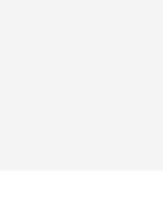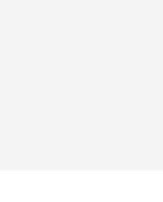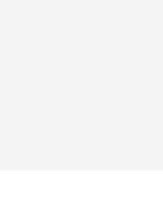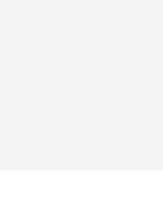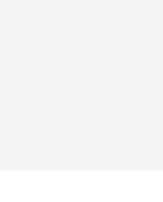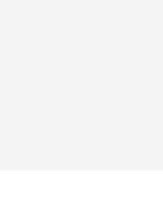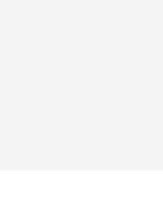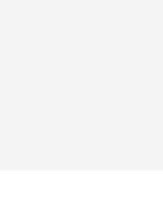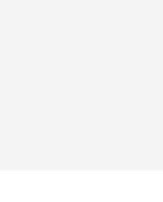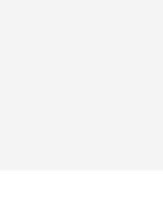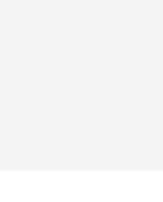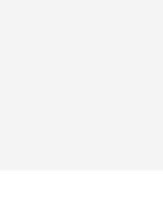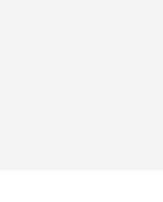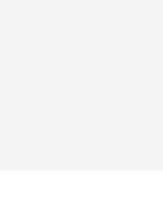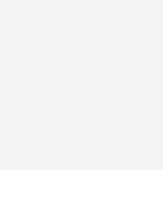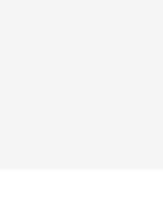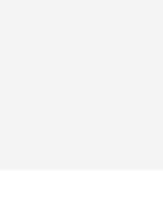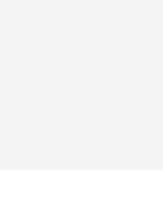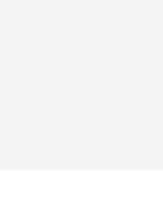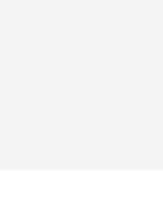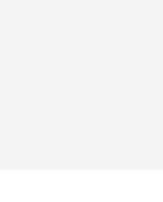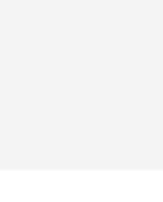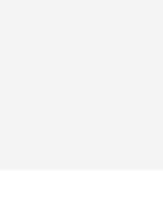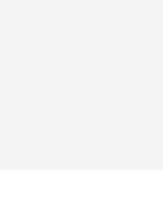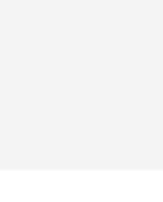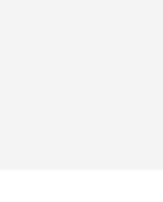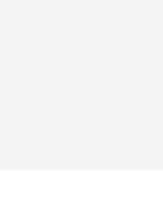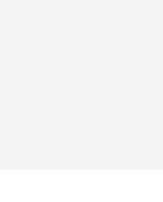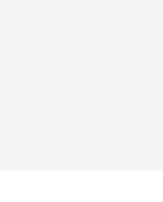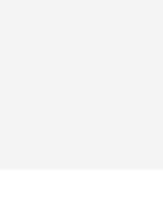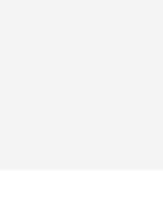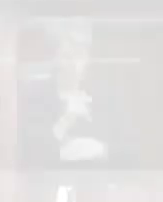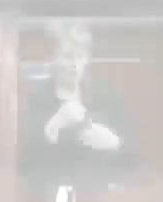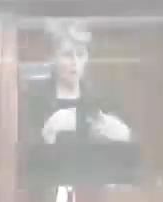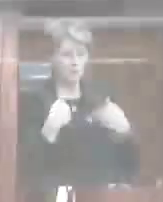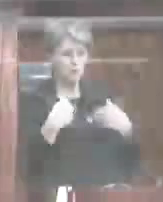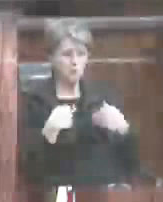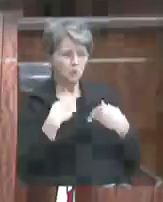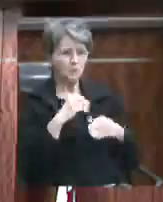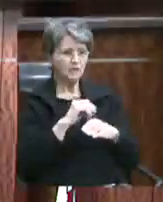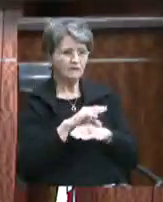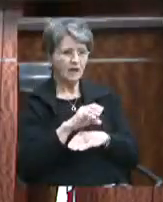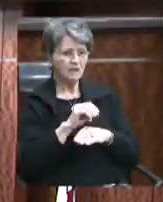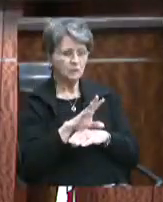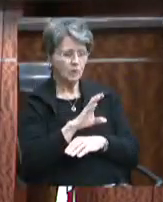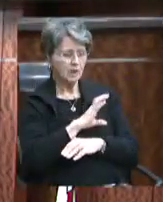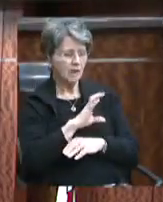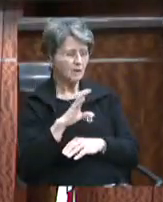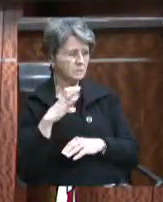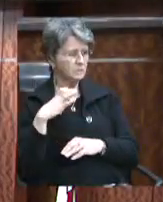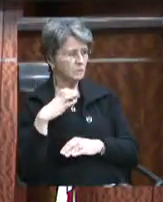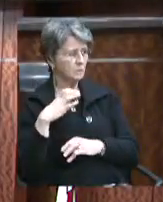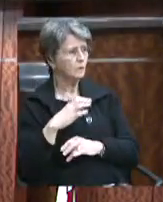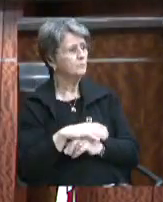11-91, which established the City of Laurel Youth Advisory Council. Read the